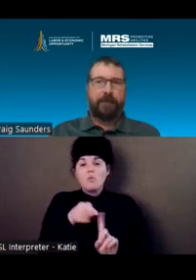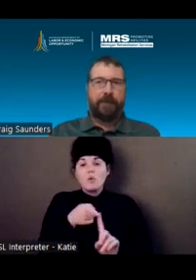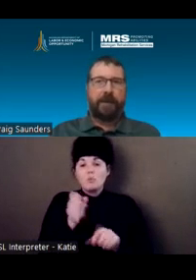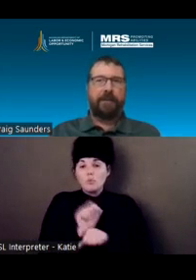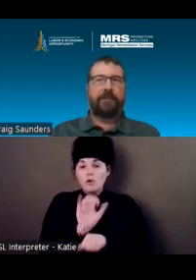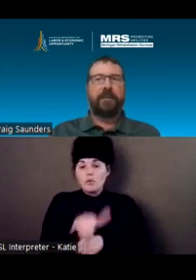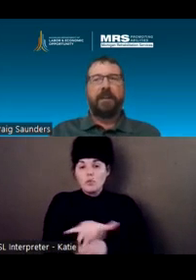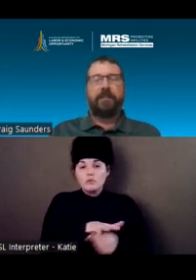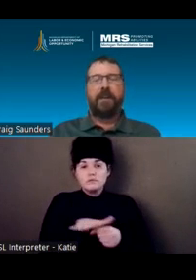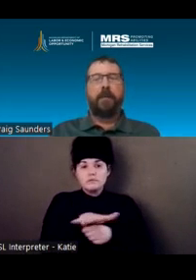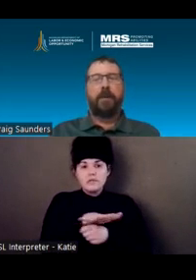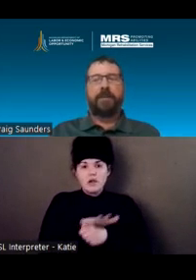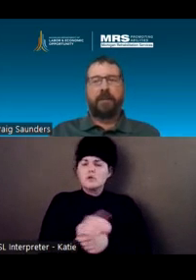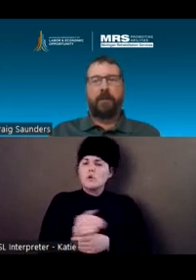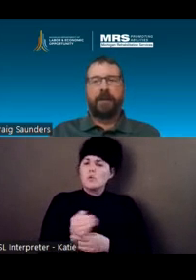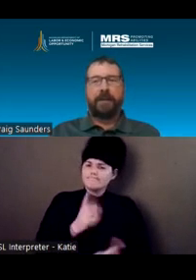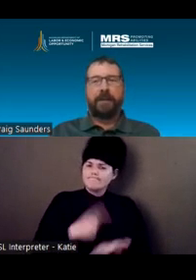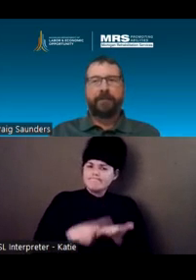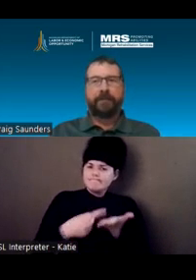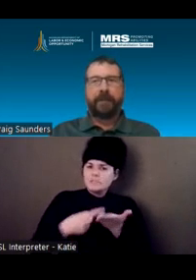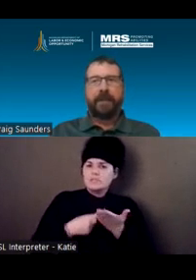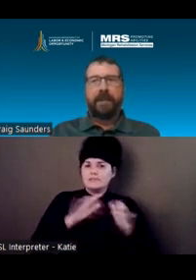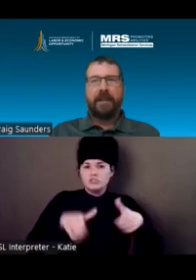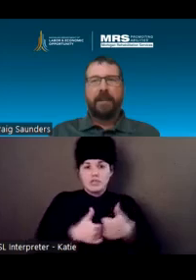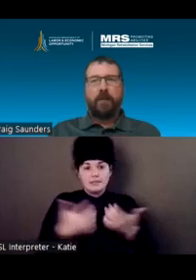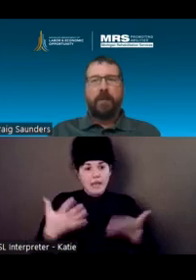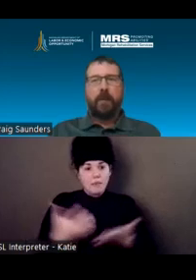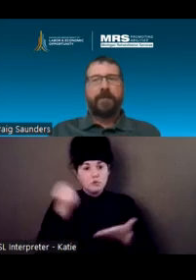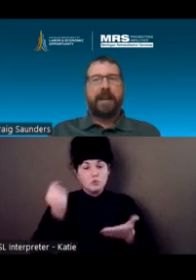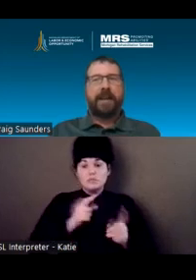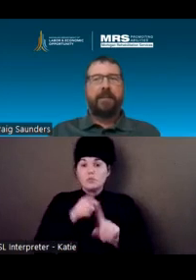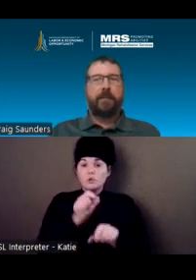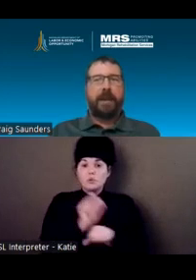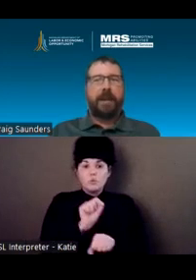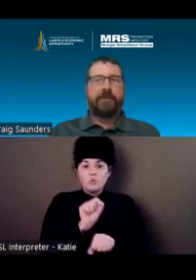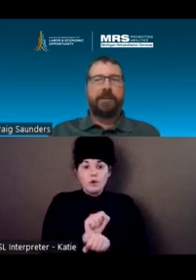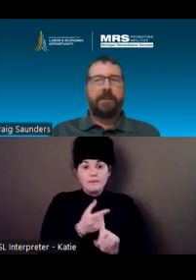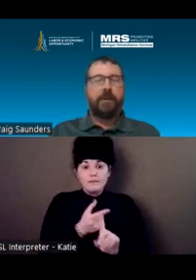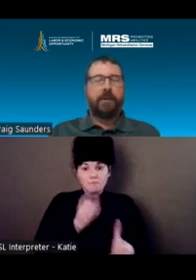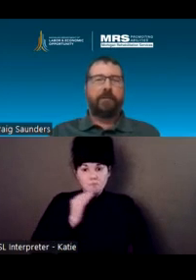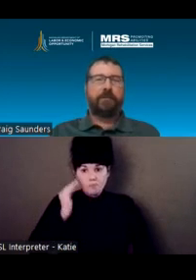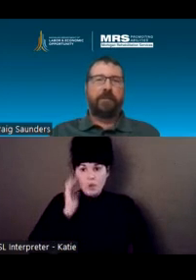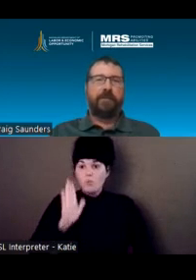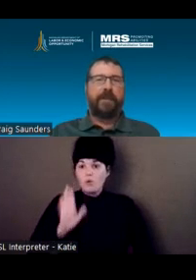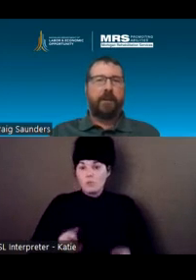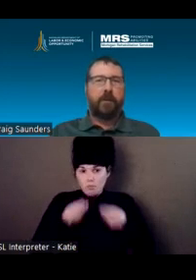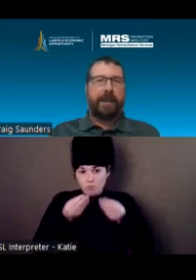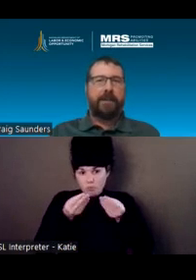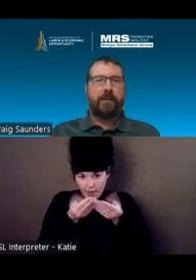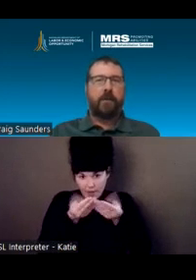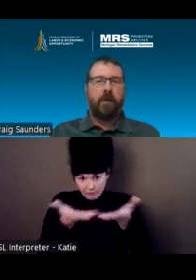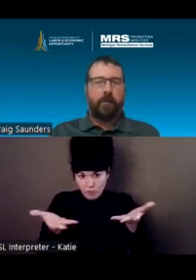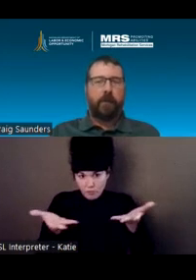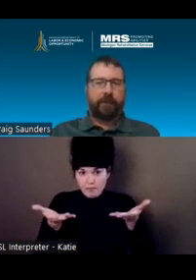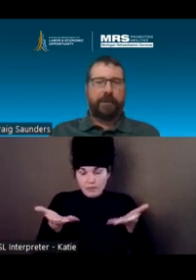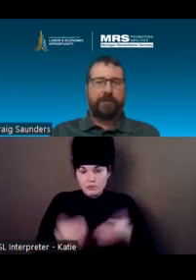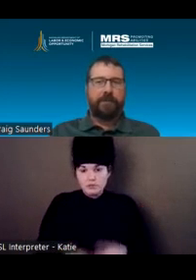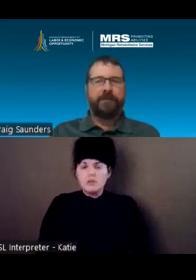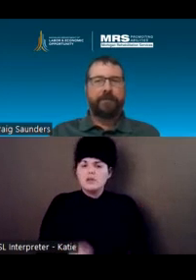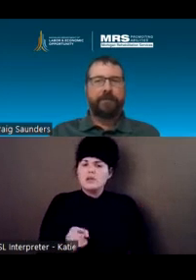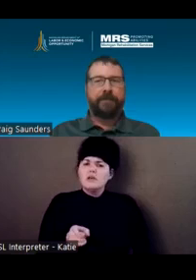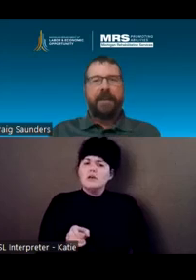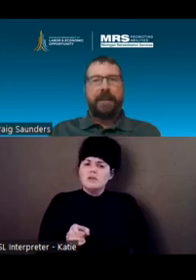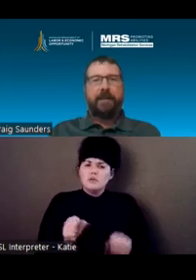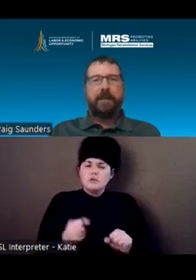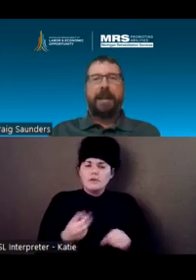and opportunities available when teleworking. We will provide information you can use to evaluate your home